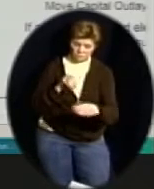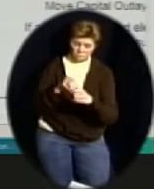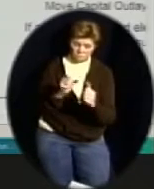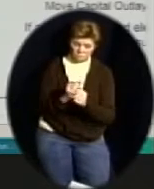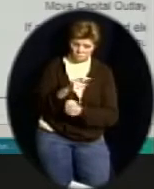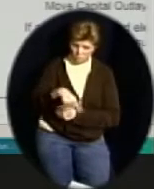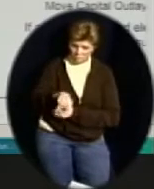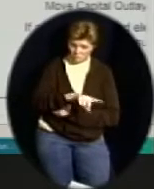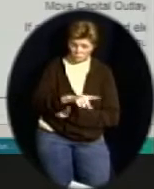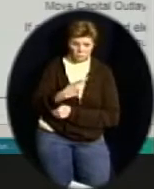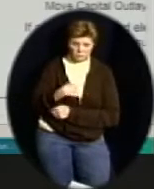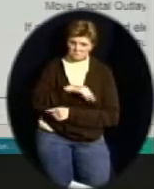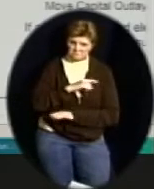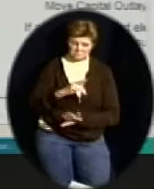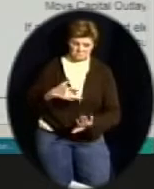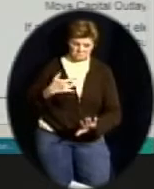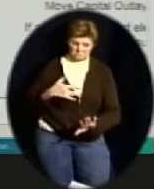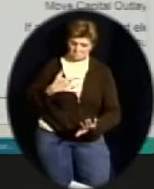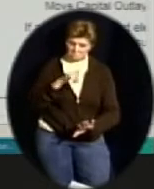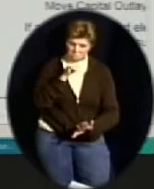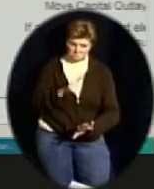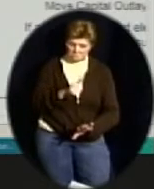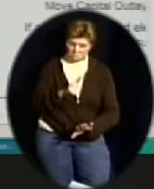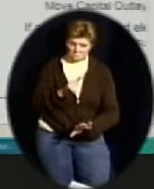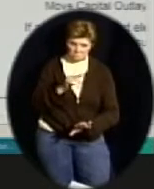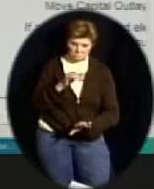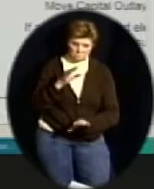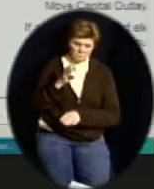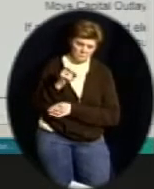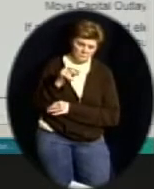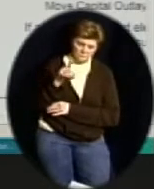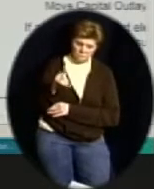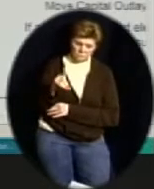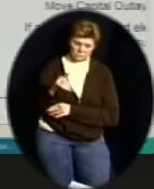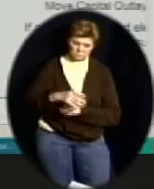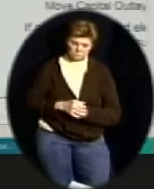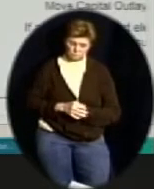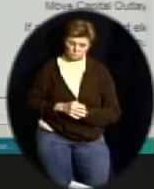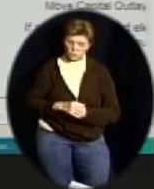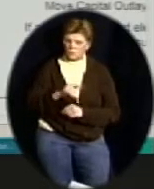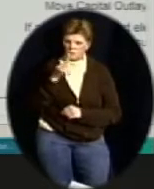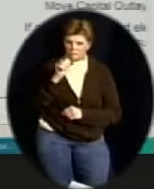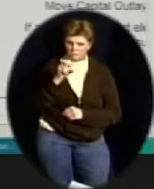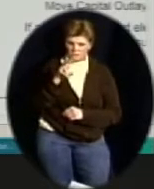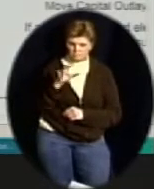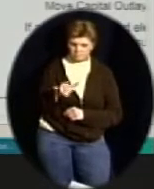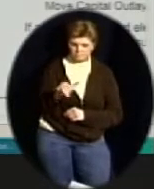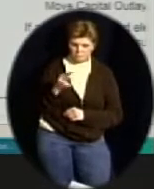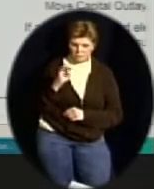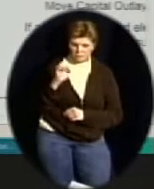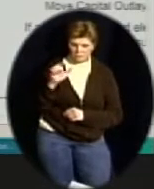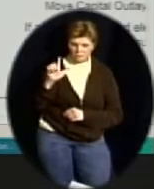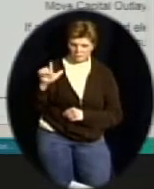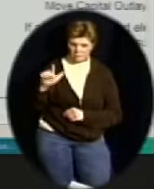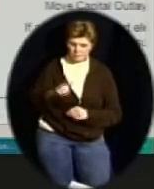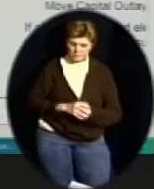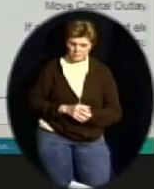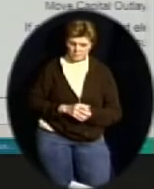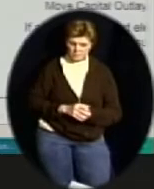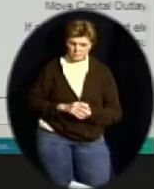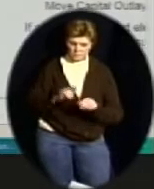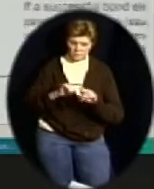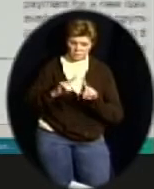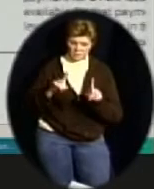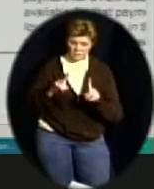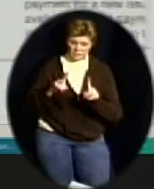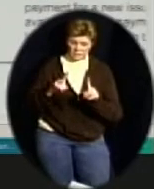potentiality of the bond election coming online and needing funding for next September. With that